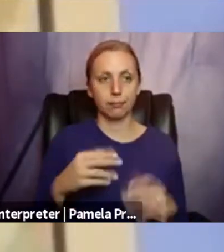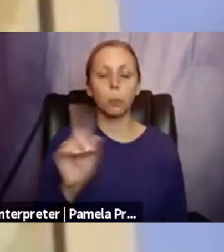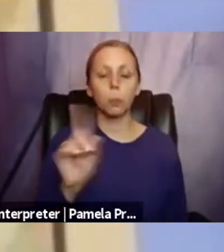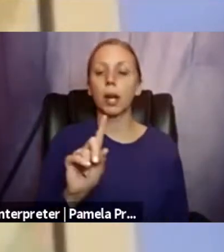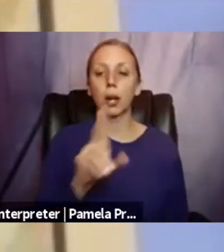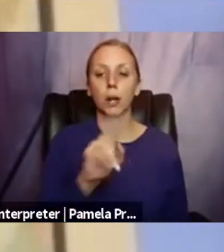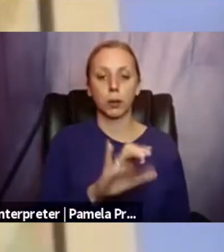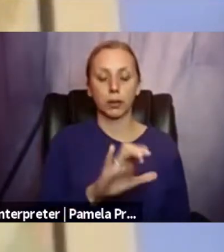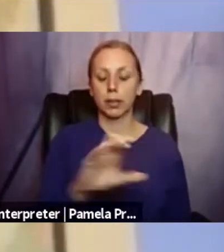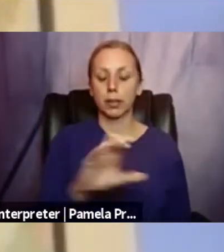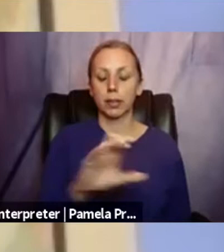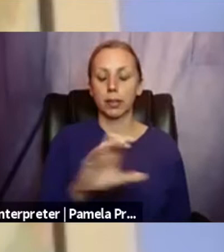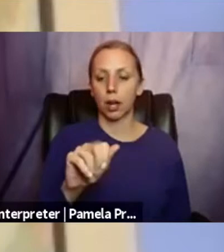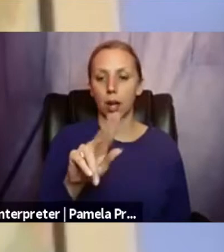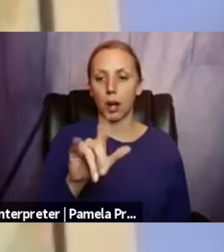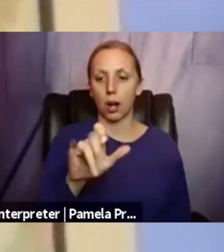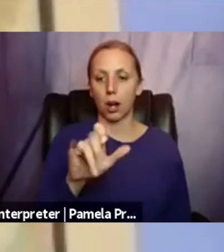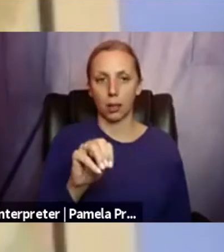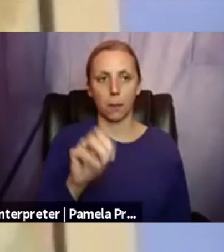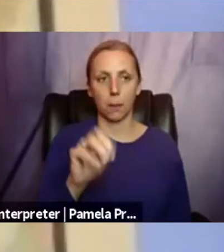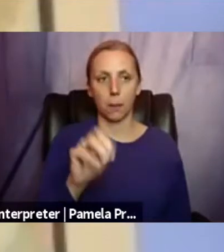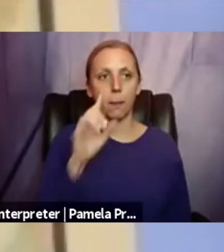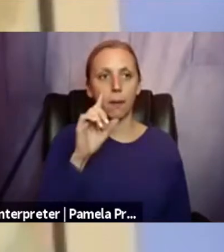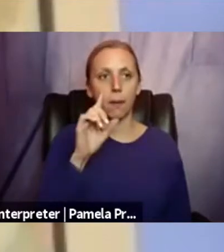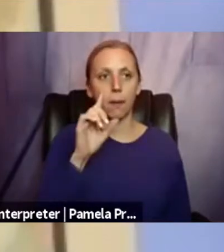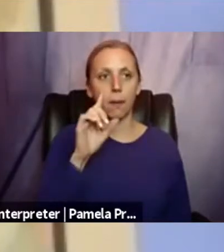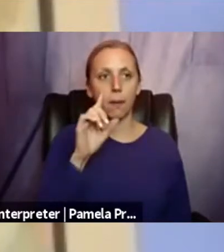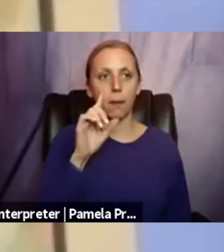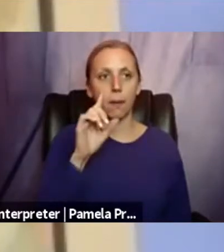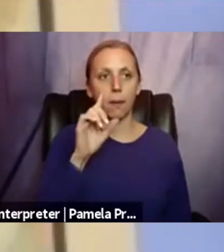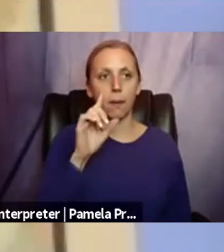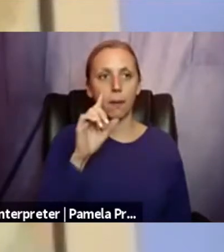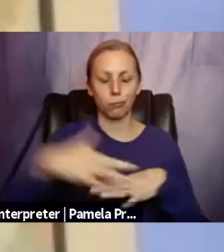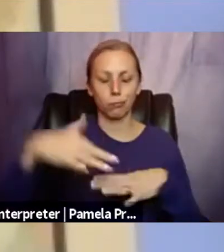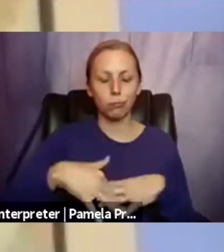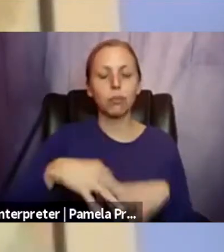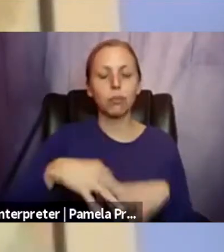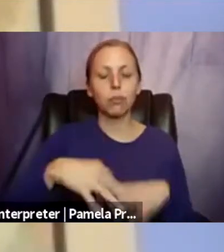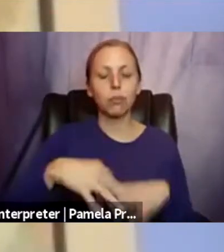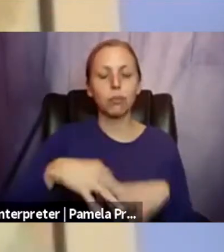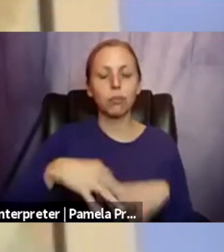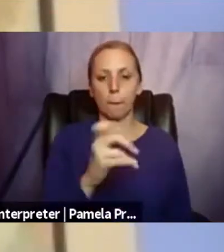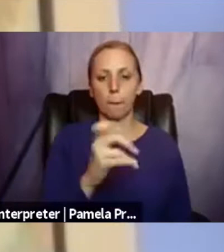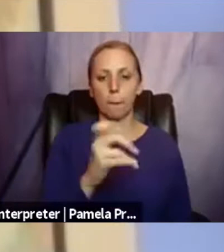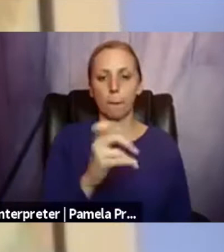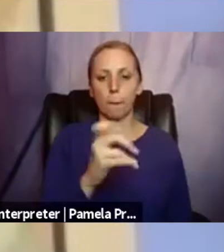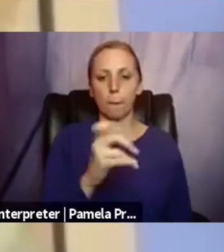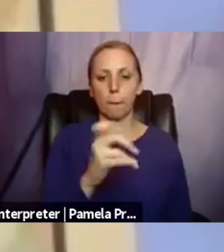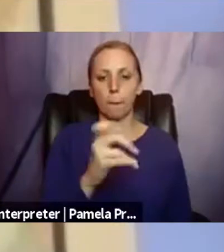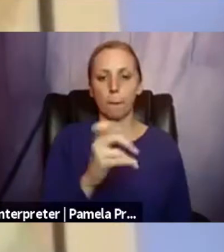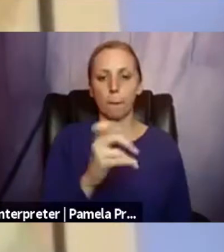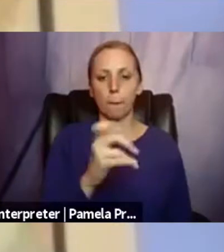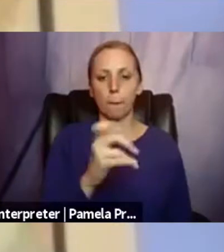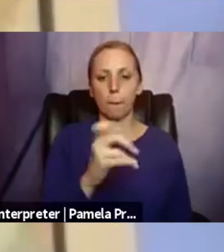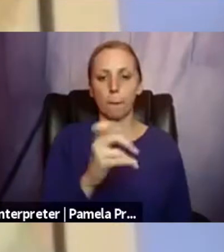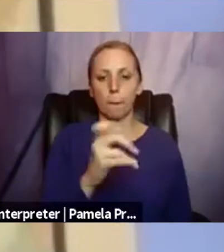land of the Wappinger and Munsee Lenape people. I invite you to take a moment to let us know in the chat the indigenous land